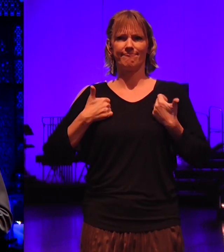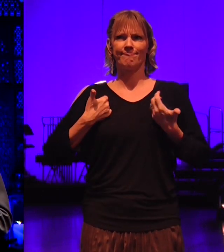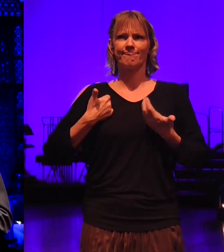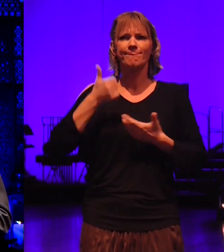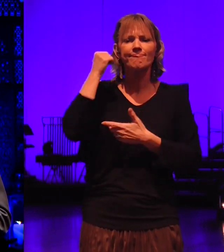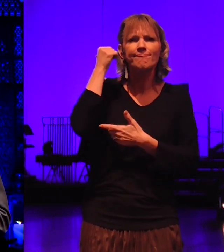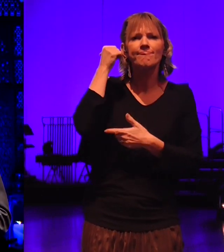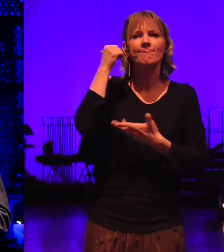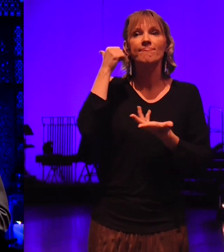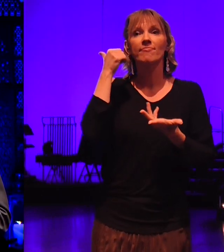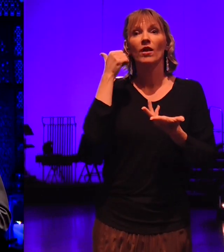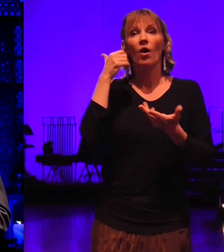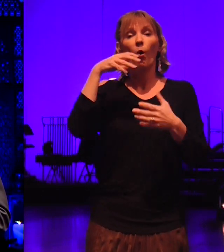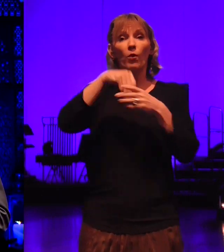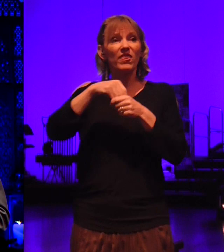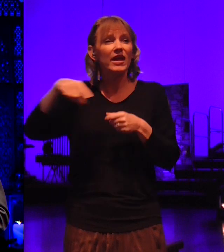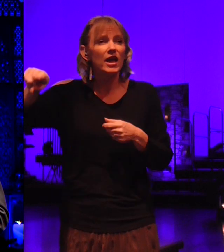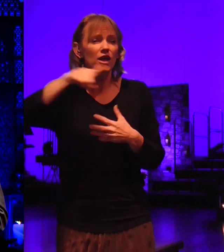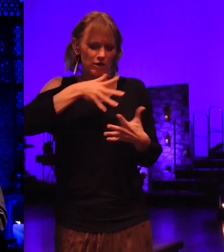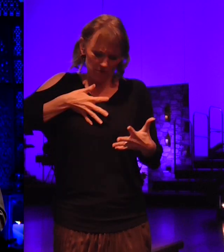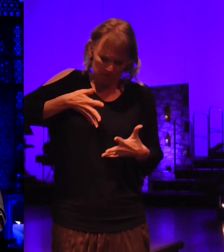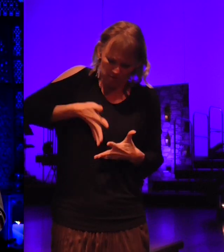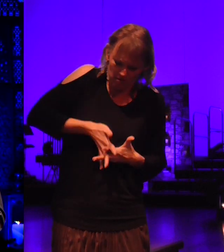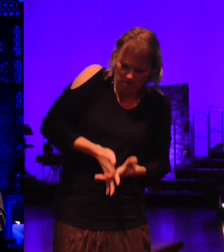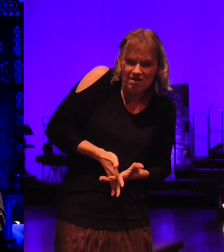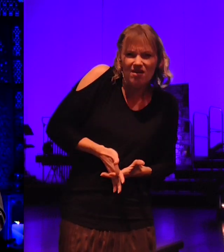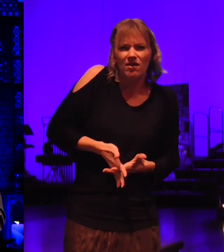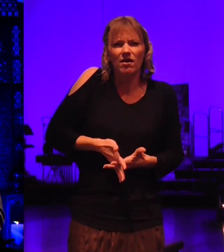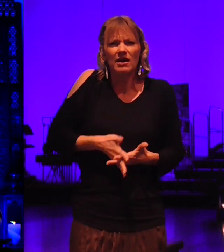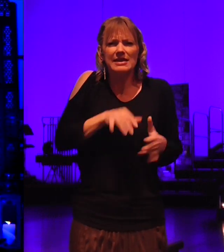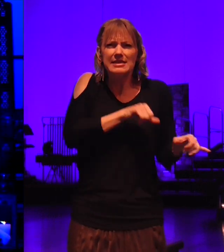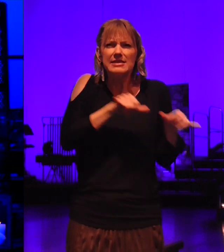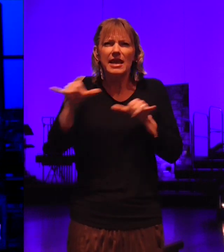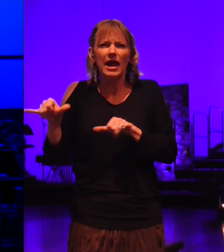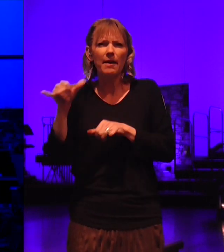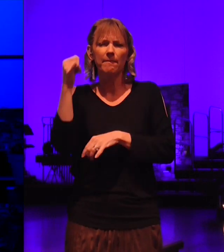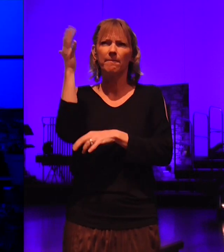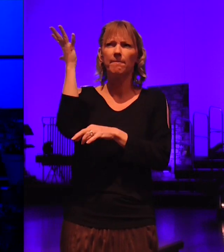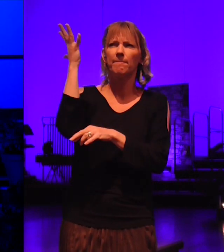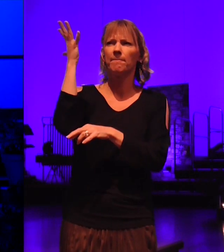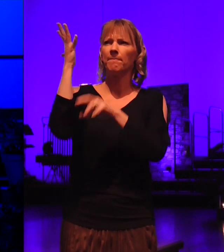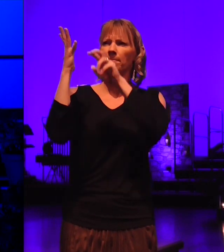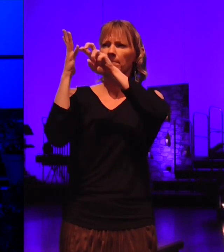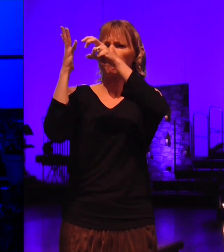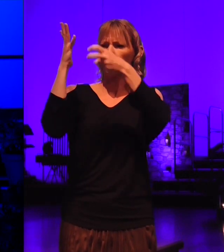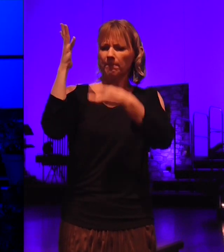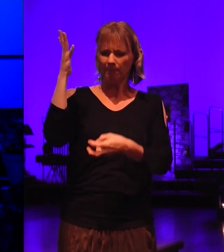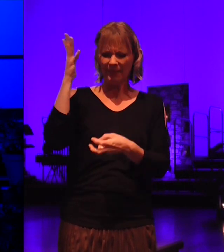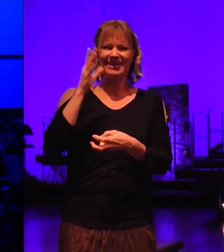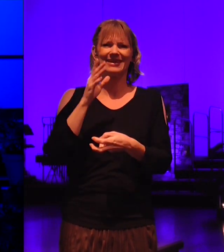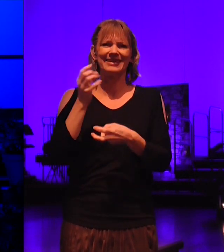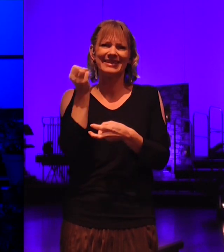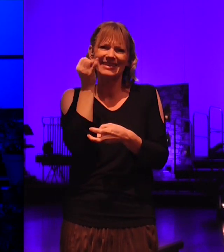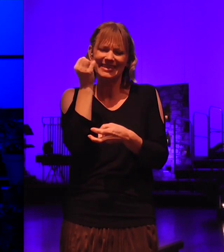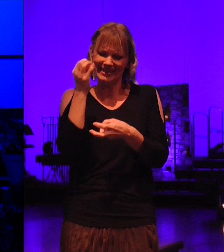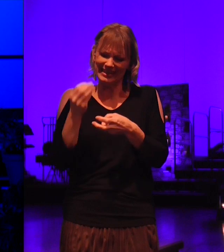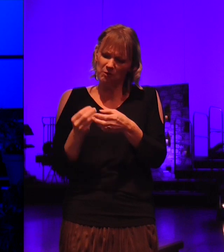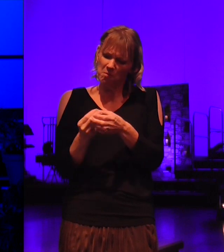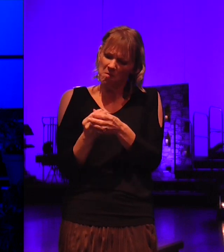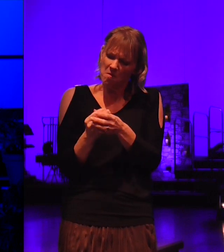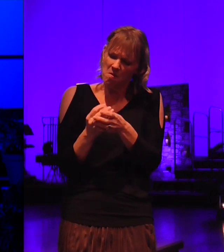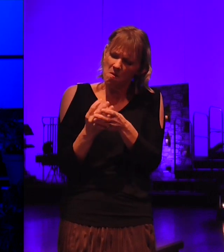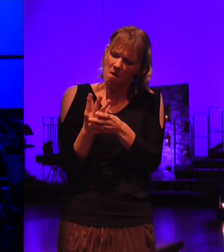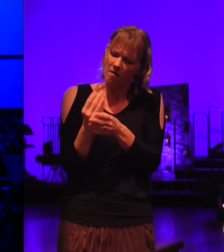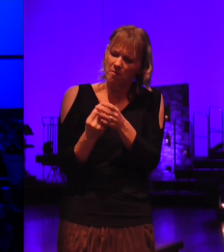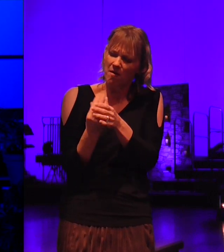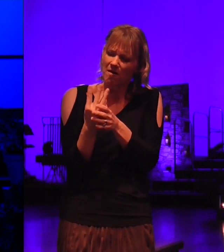you like the seed of an acorn, the most real soul possibility that we